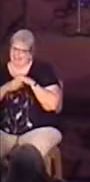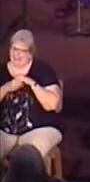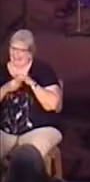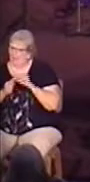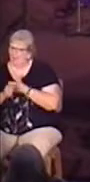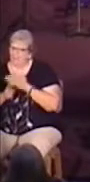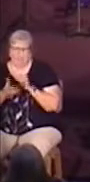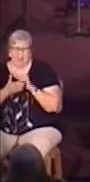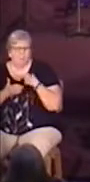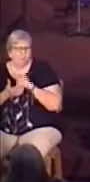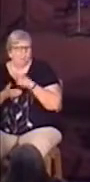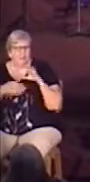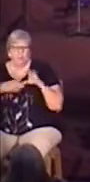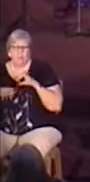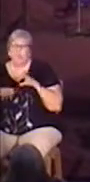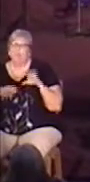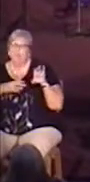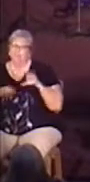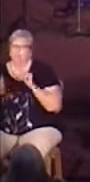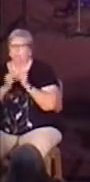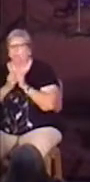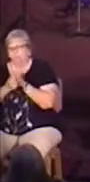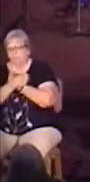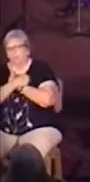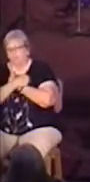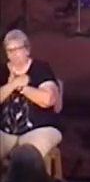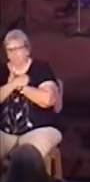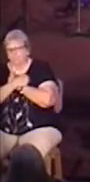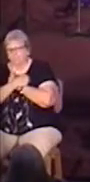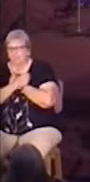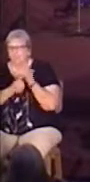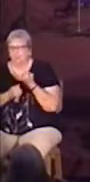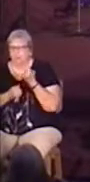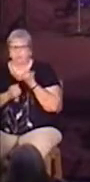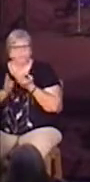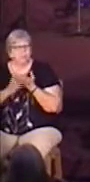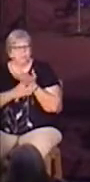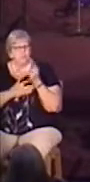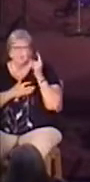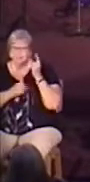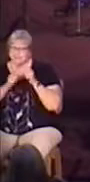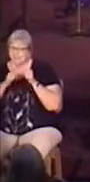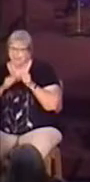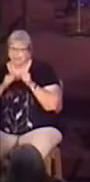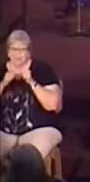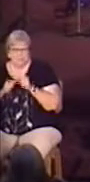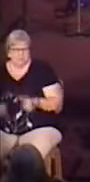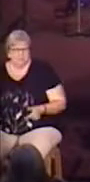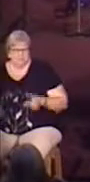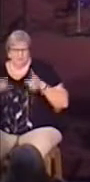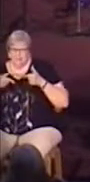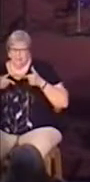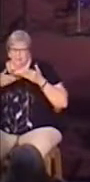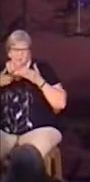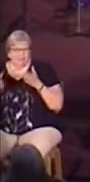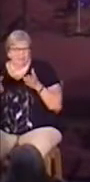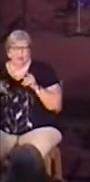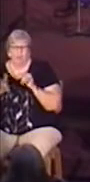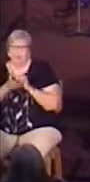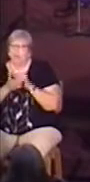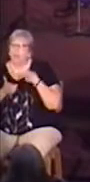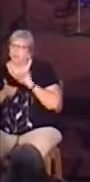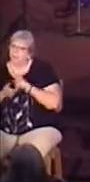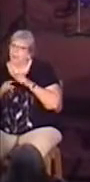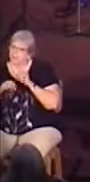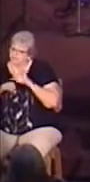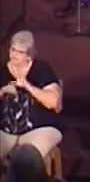do is done in love. And so it's only by this constant lifestyle can we as a church